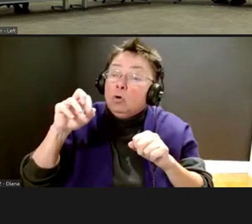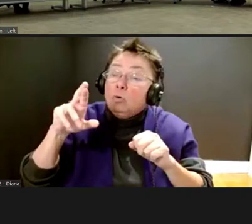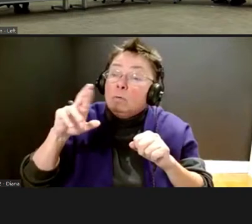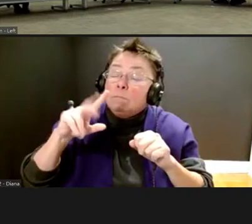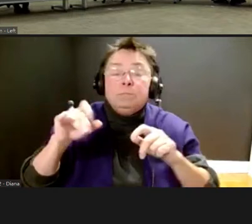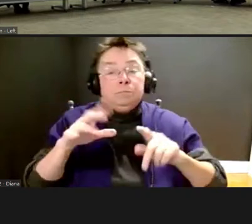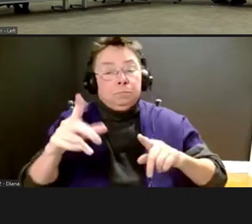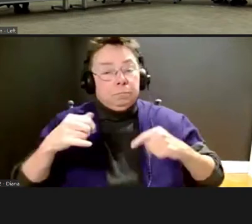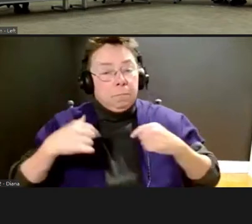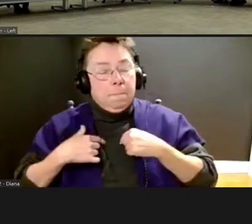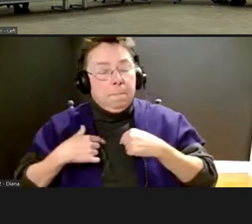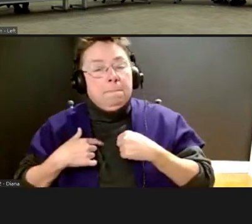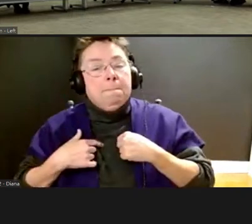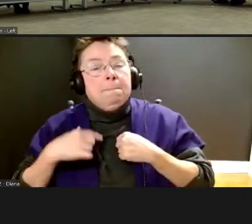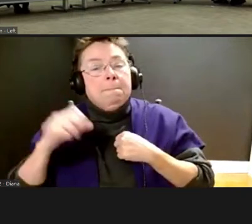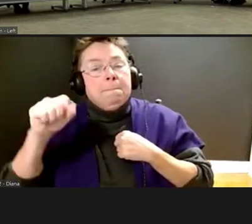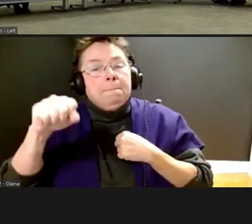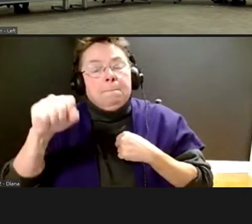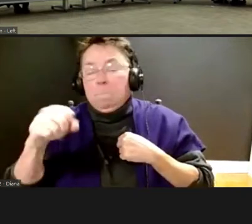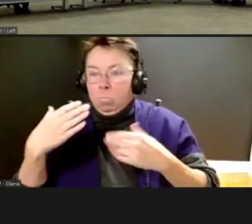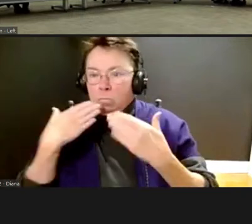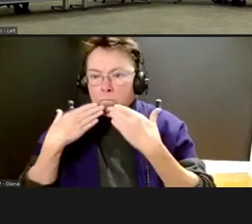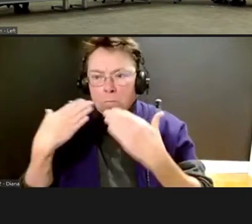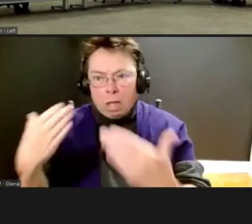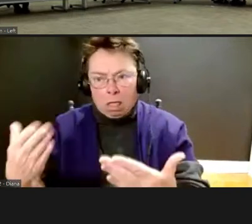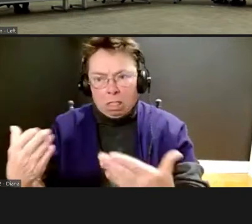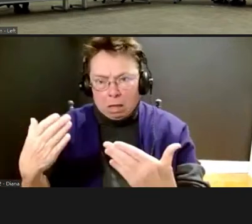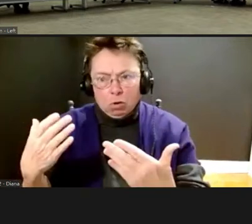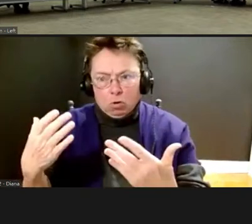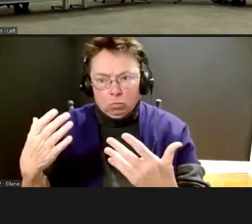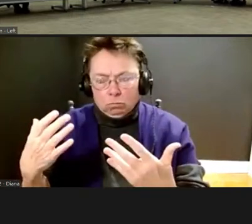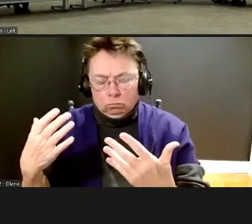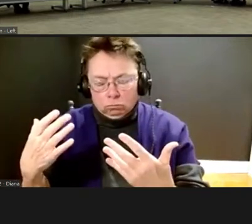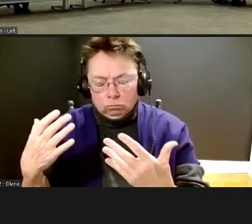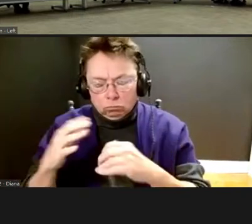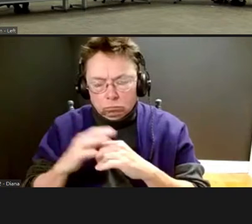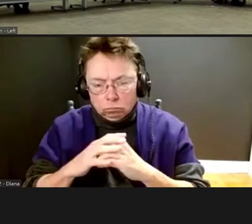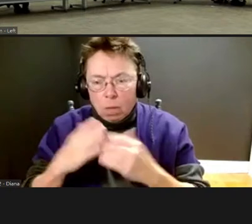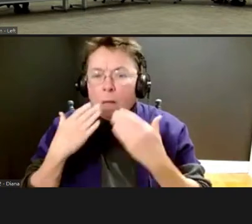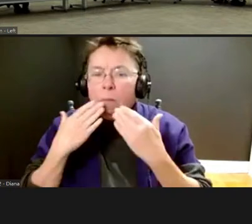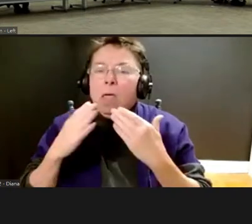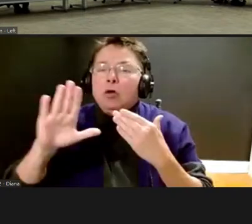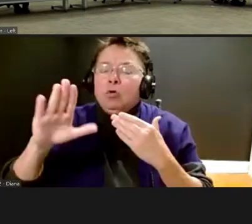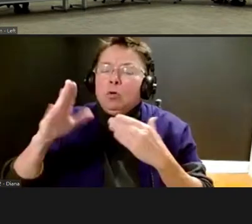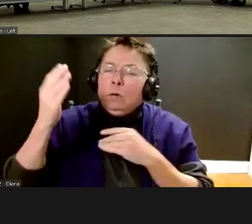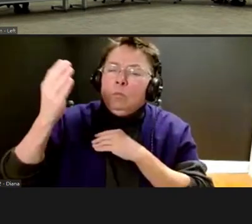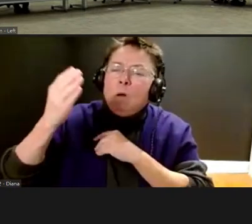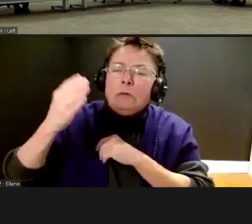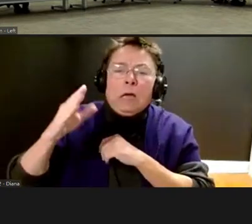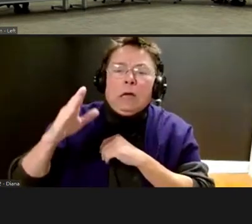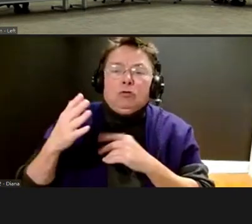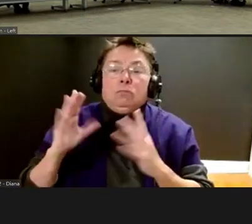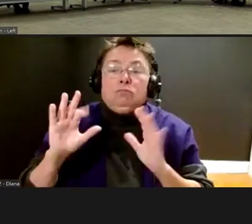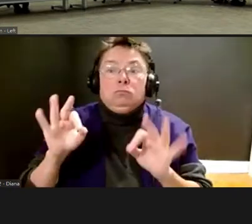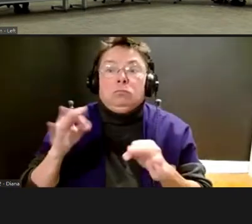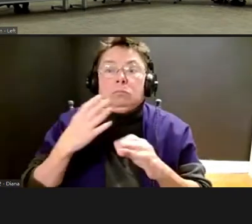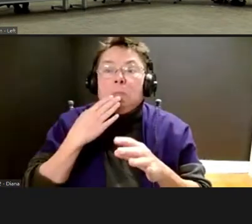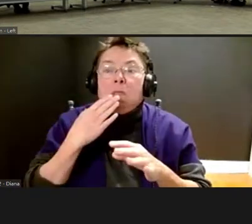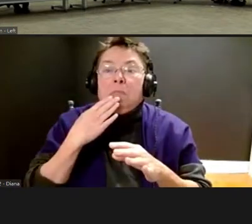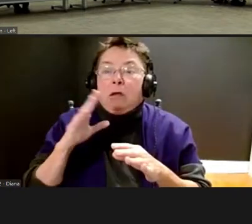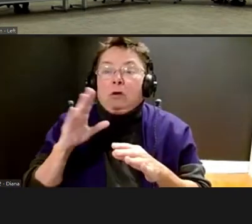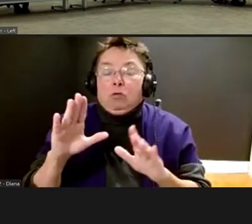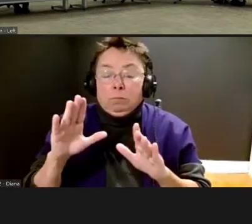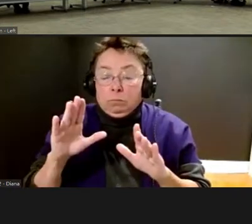Well, I just like Joan to say thanks to President Carter for the representation and how he's stood before